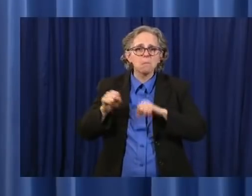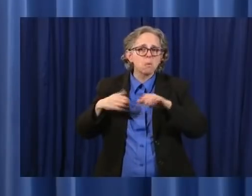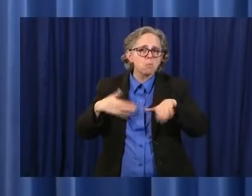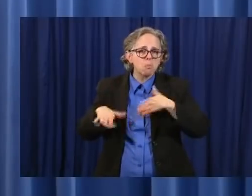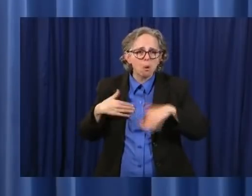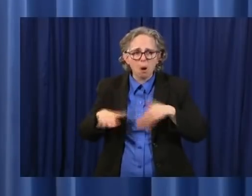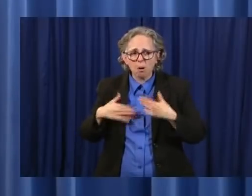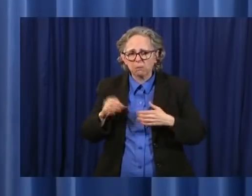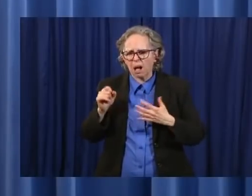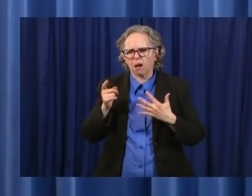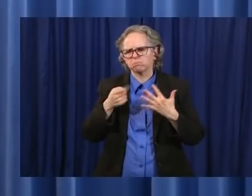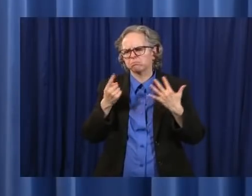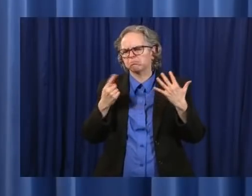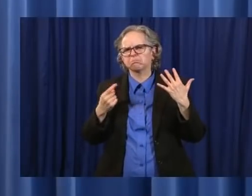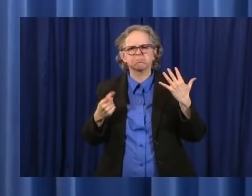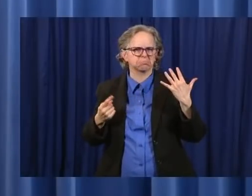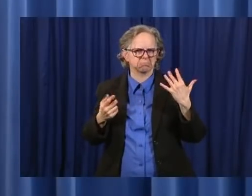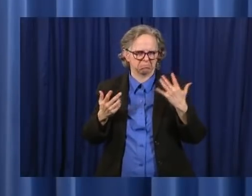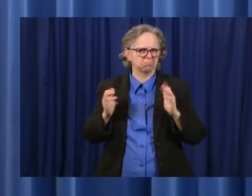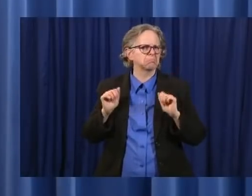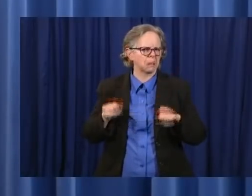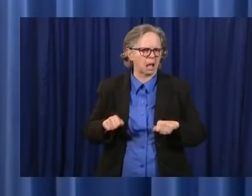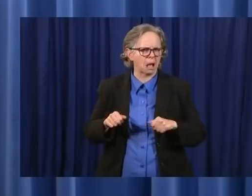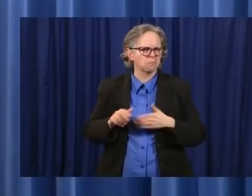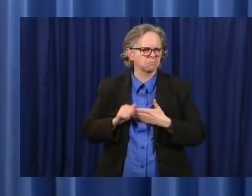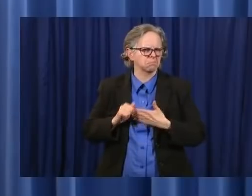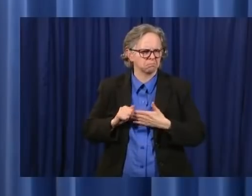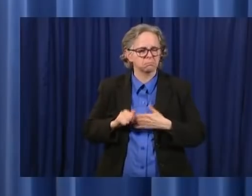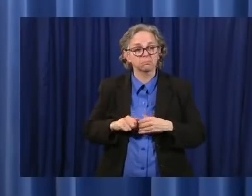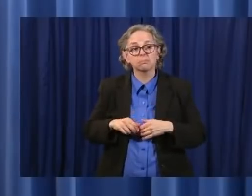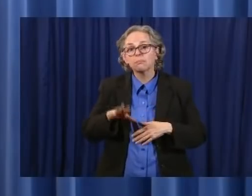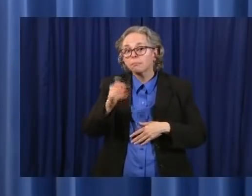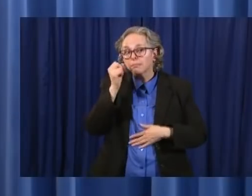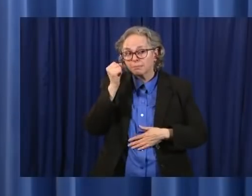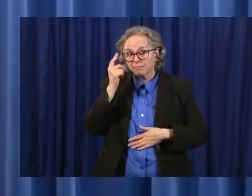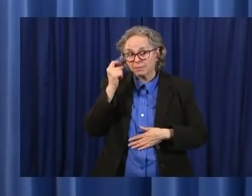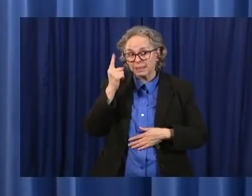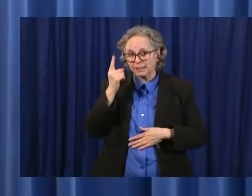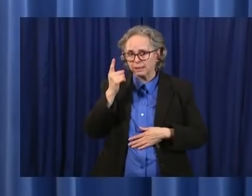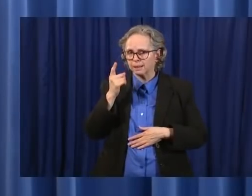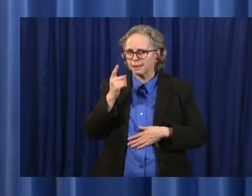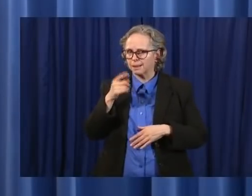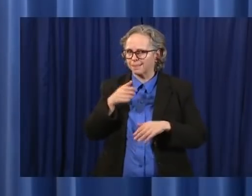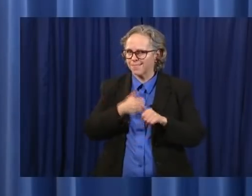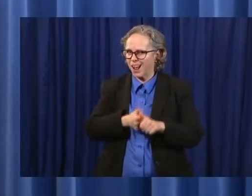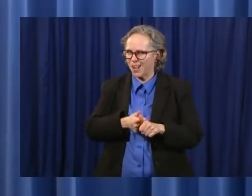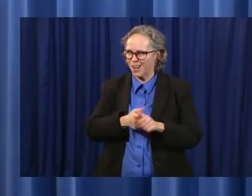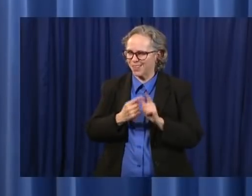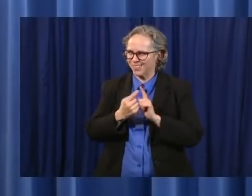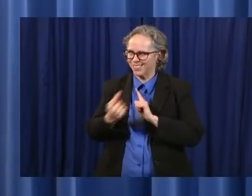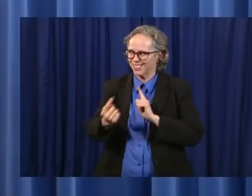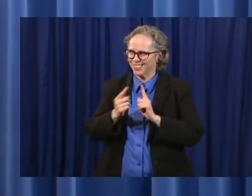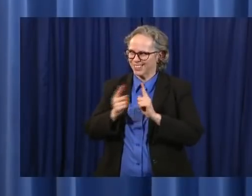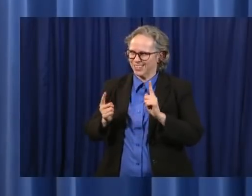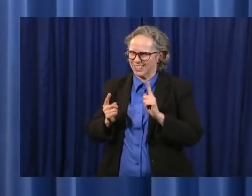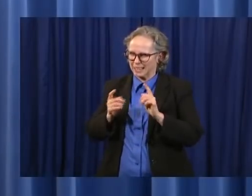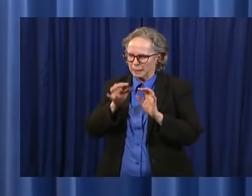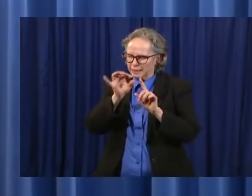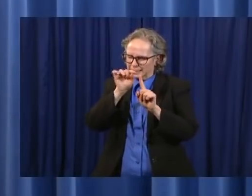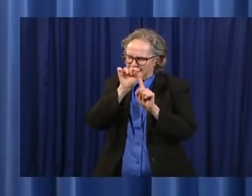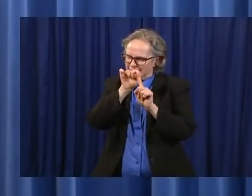a number of different things. The social distancing is really the key to about